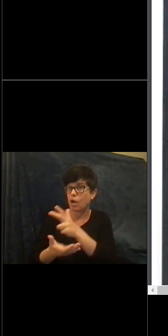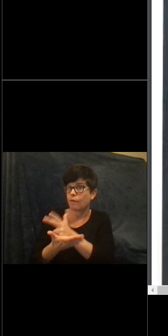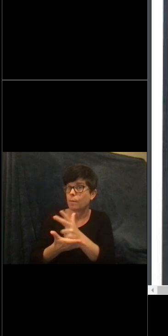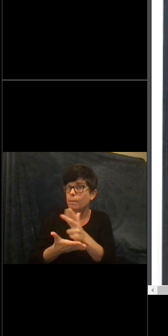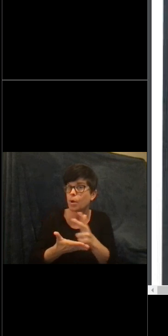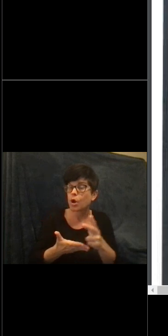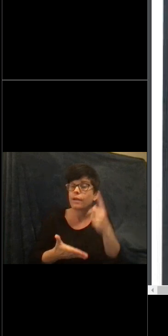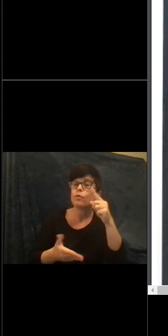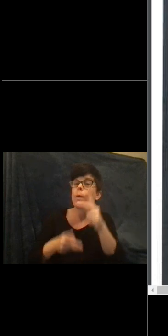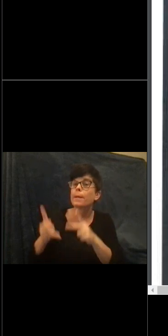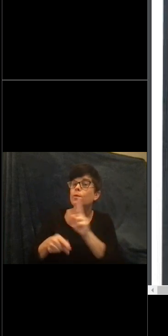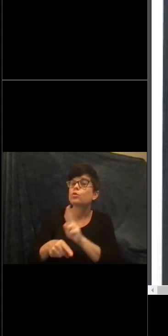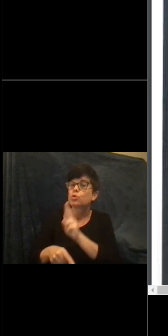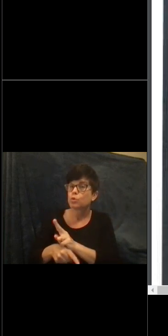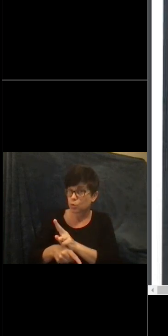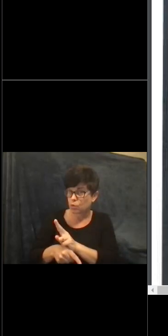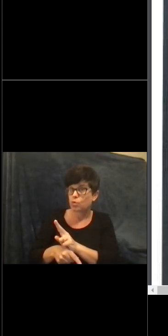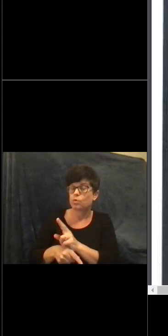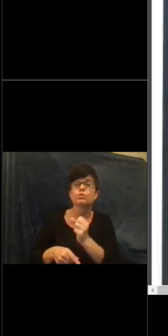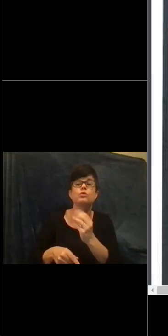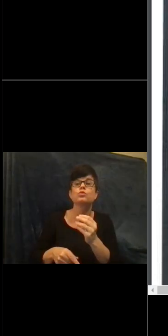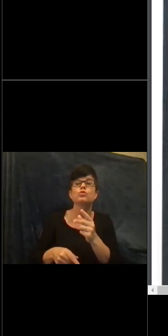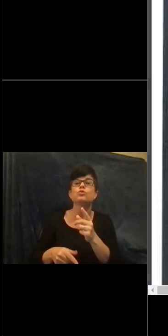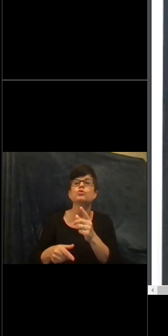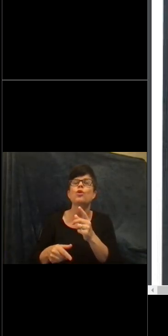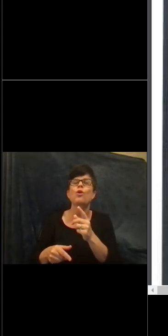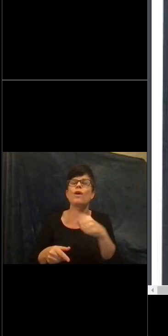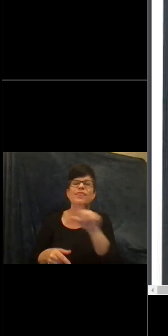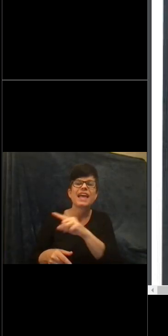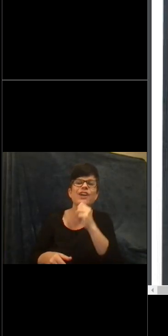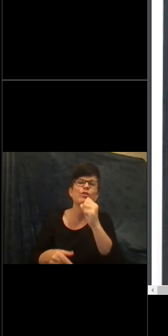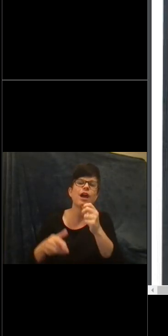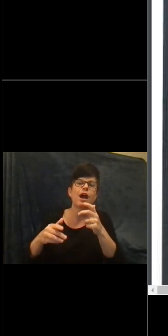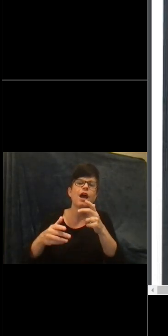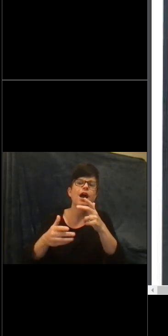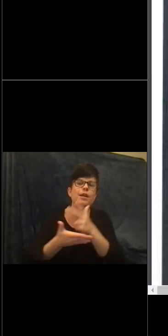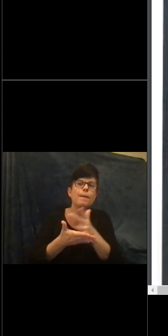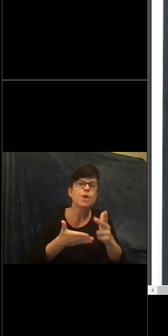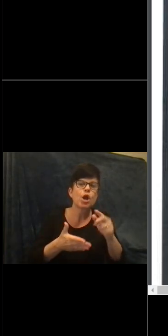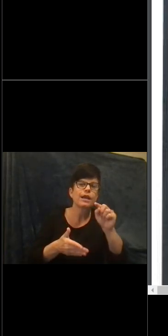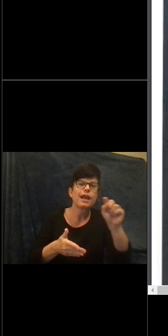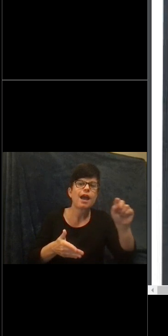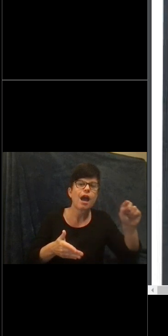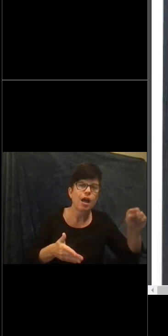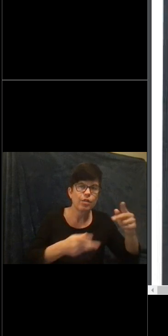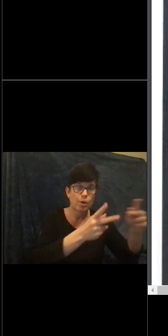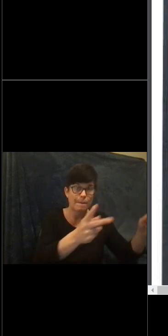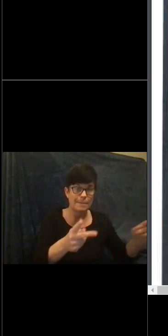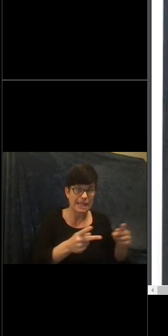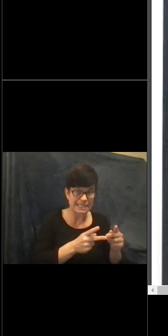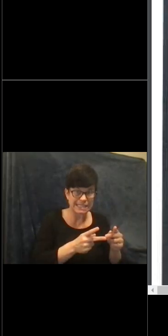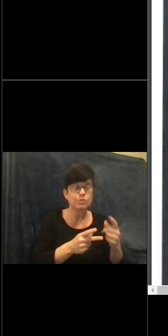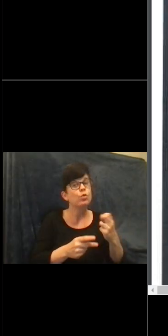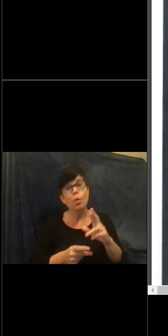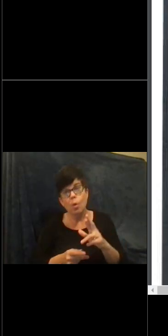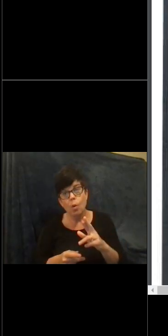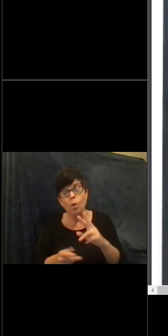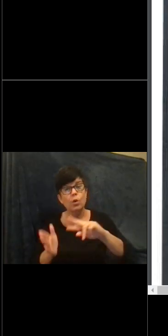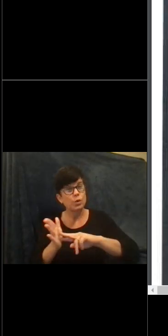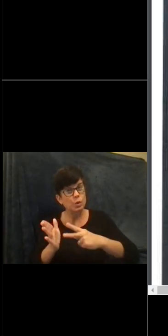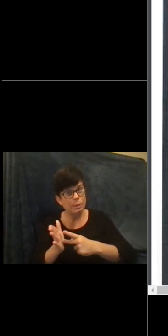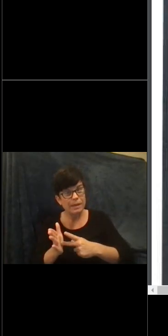use so that they're not then parking in other places in the city? Or is this truly meant, or is the